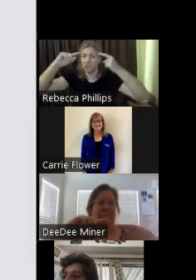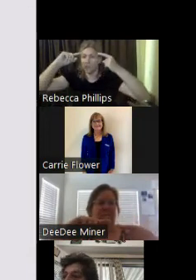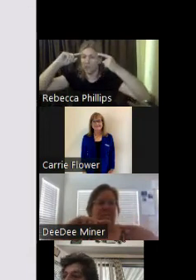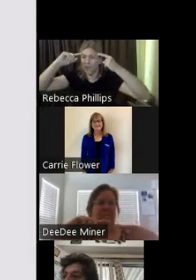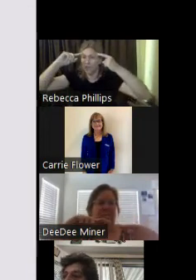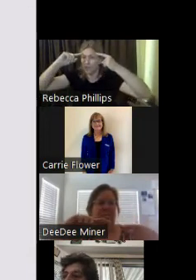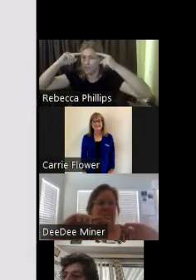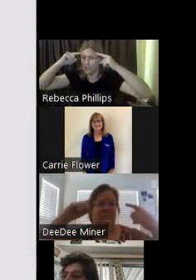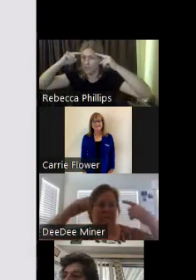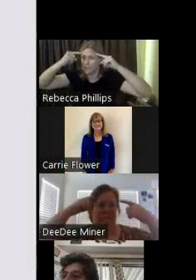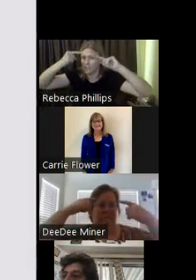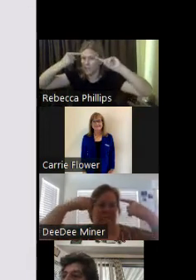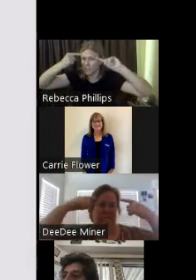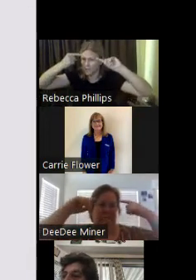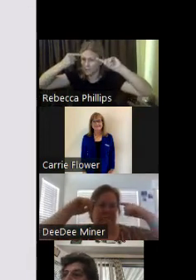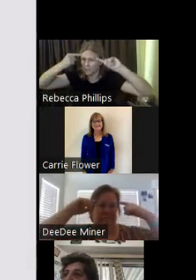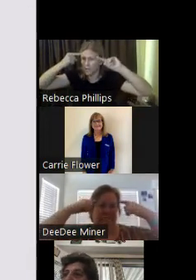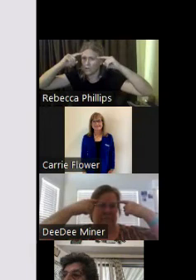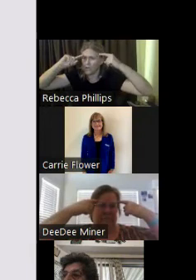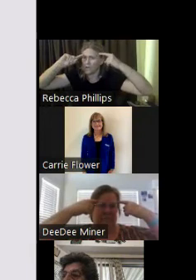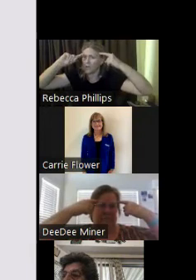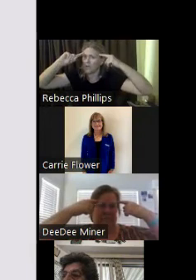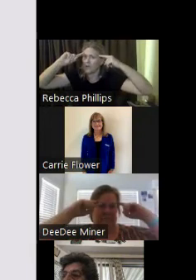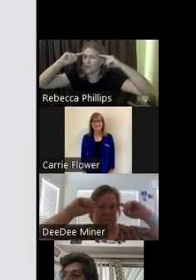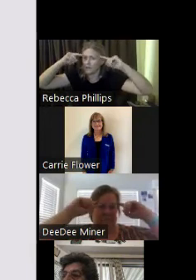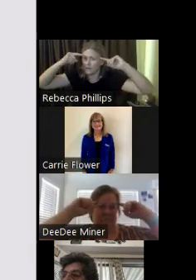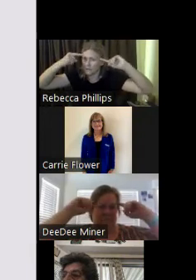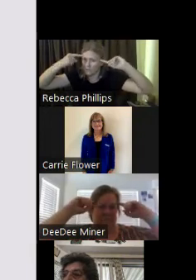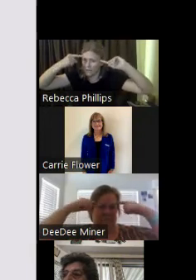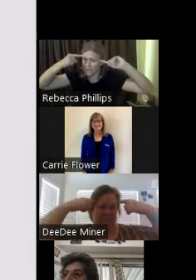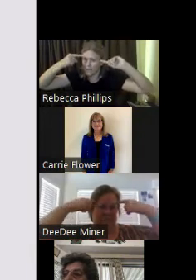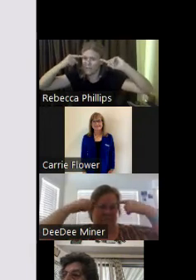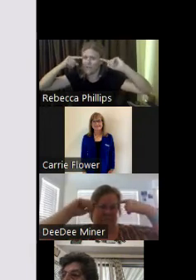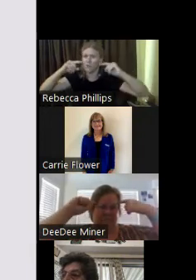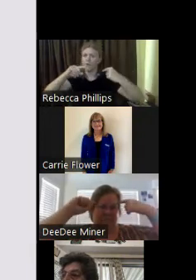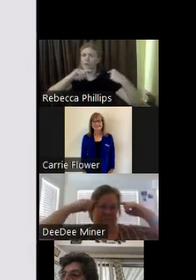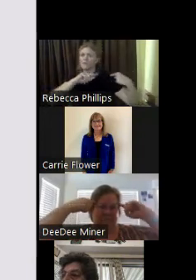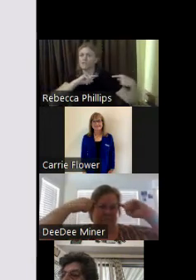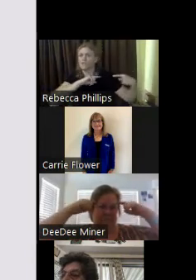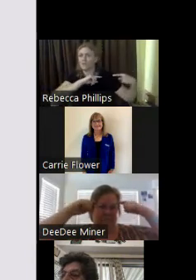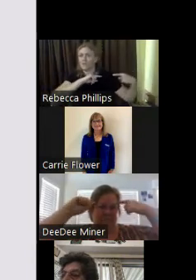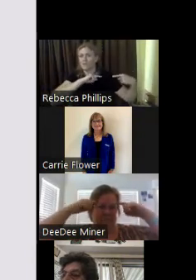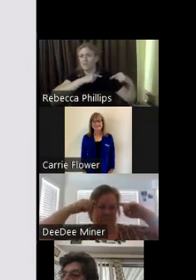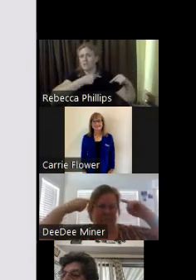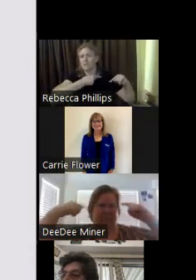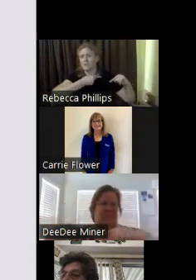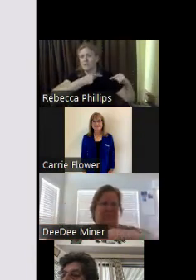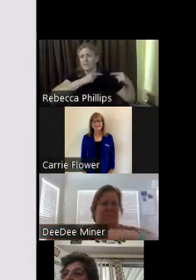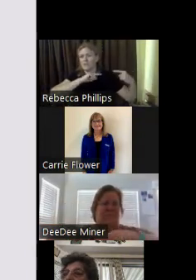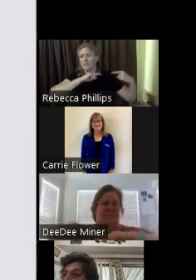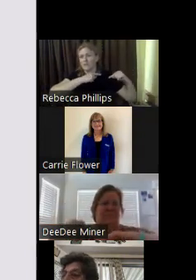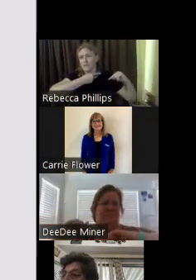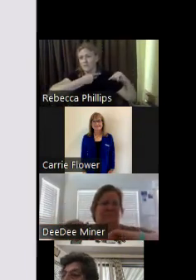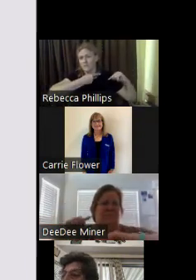drill. So if your head hurts, so I think of like a drill going in your head, like, oh, my head hurts. Or if it's your shoulder hurts.